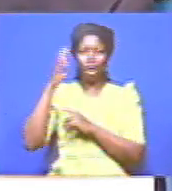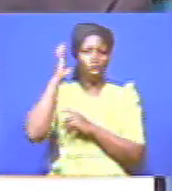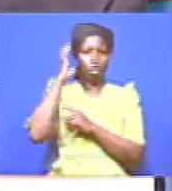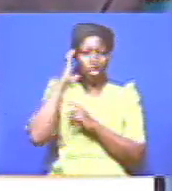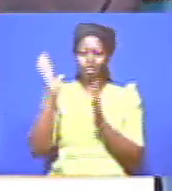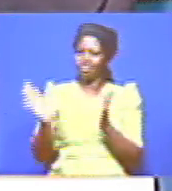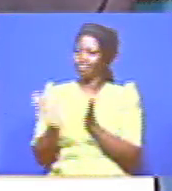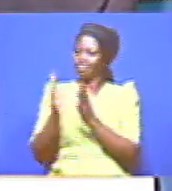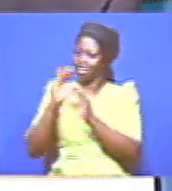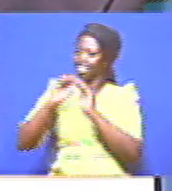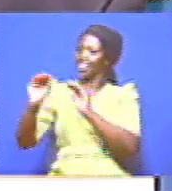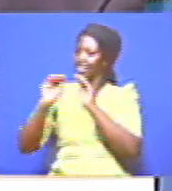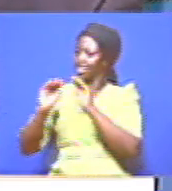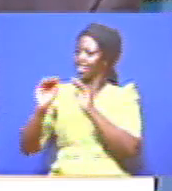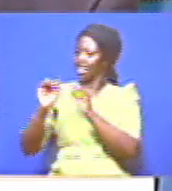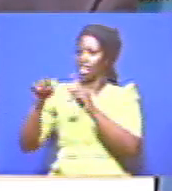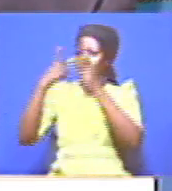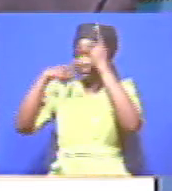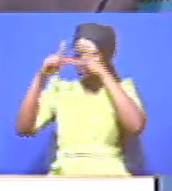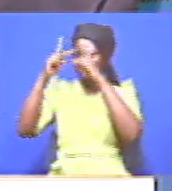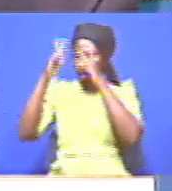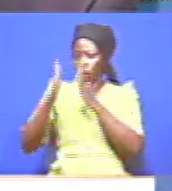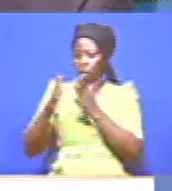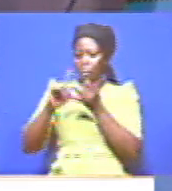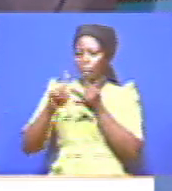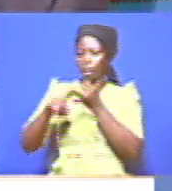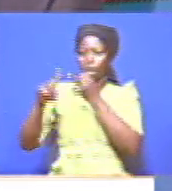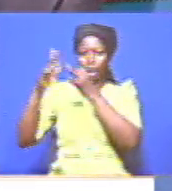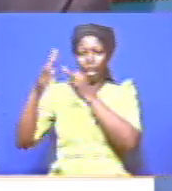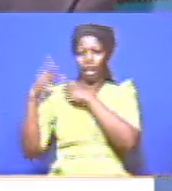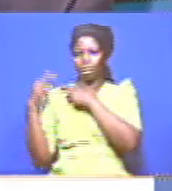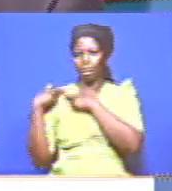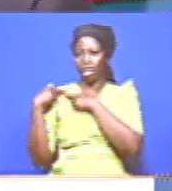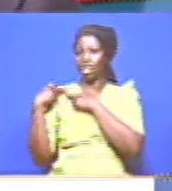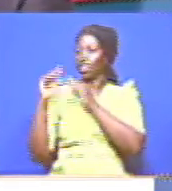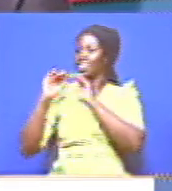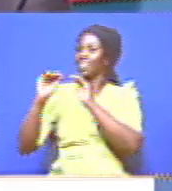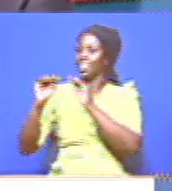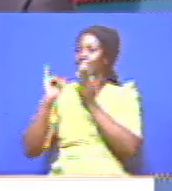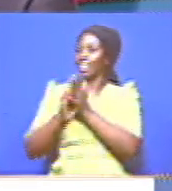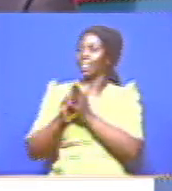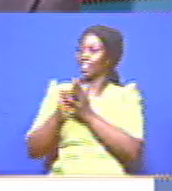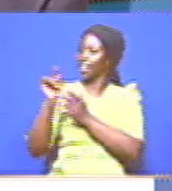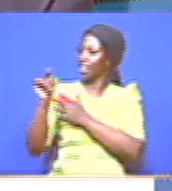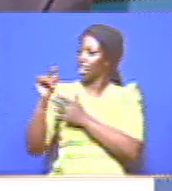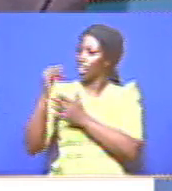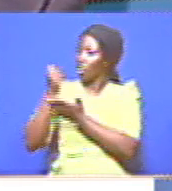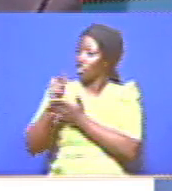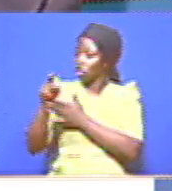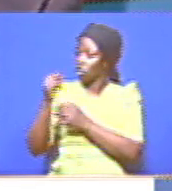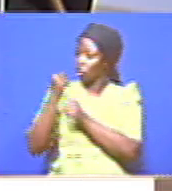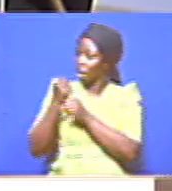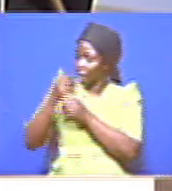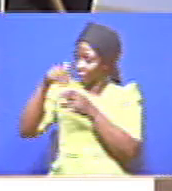those professionalism, mm-hmm. responsibility, and teaching them the office you hold mm-hmm. is a trust. Mm-hmm. And anything which is a